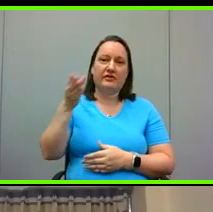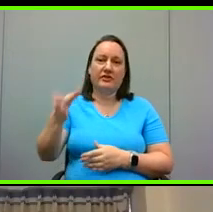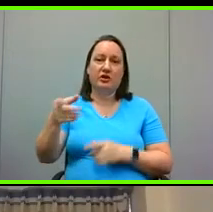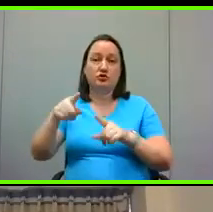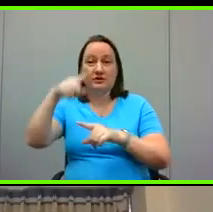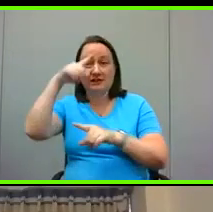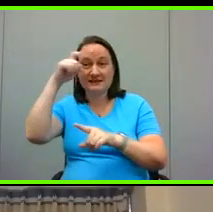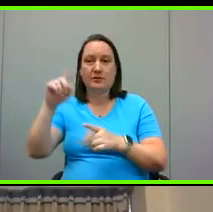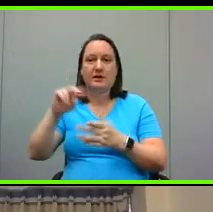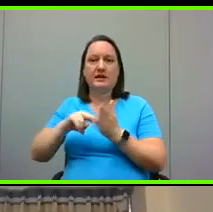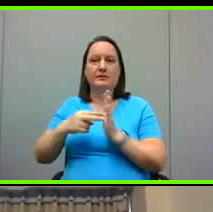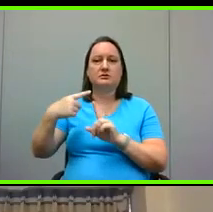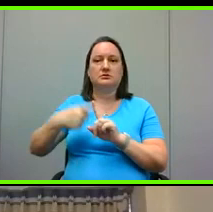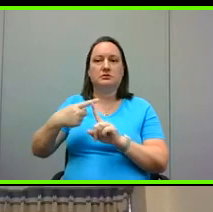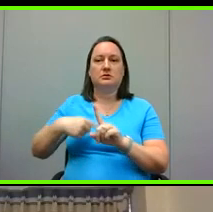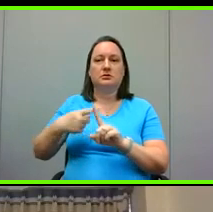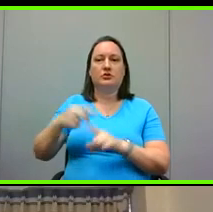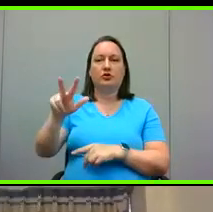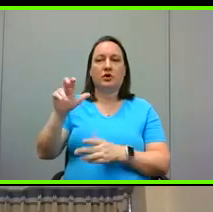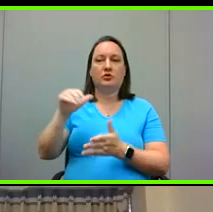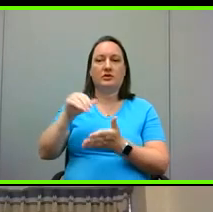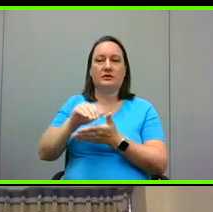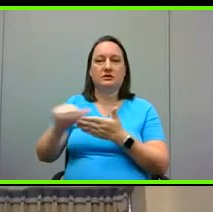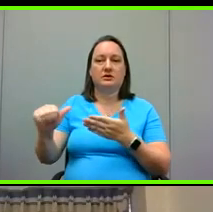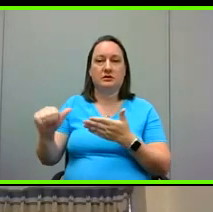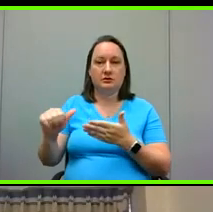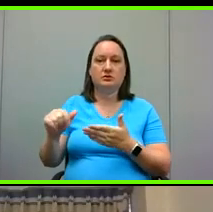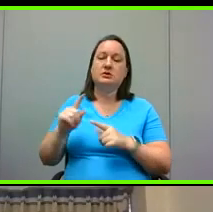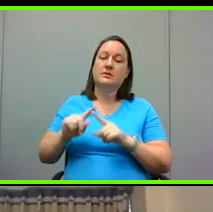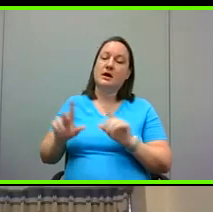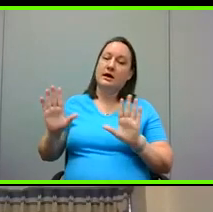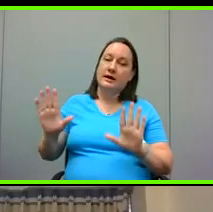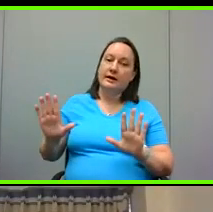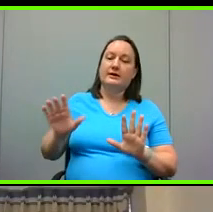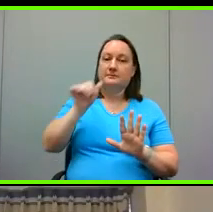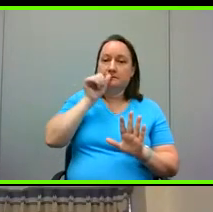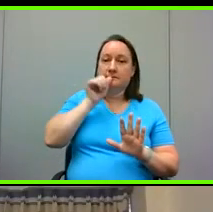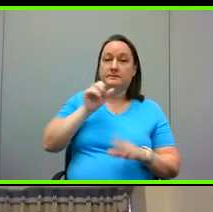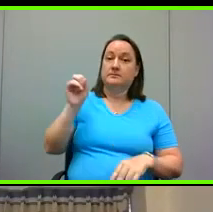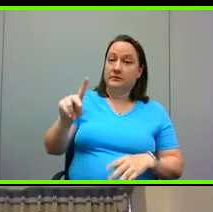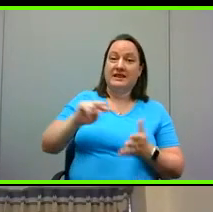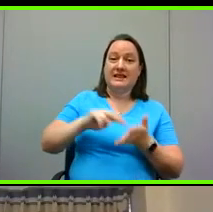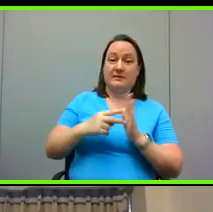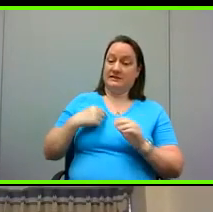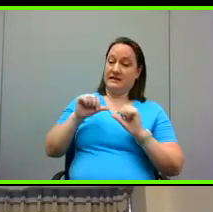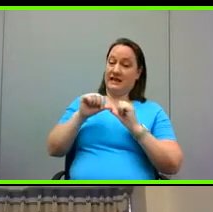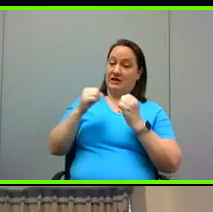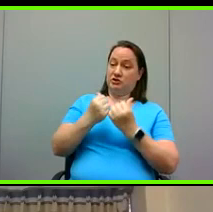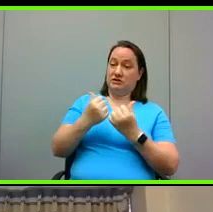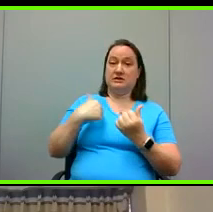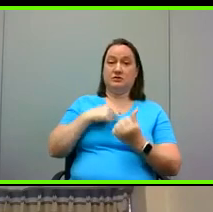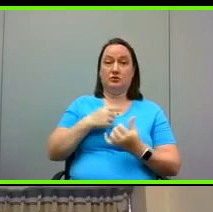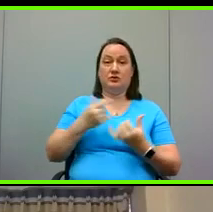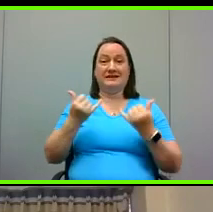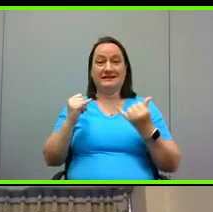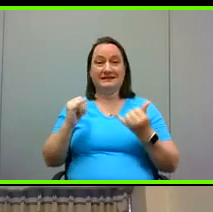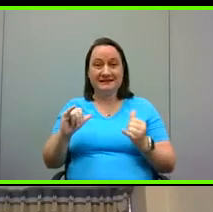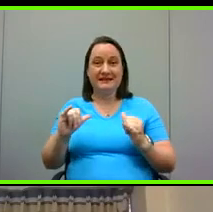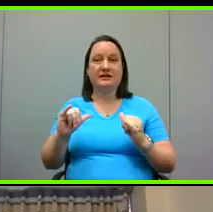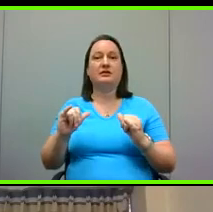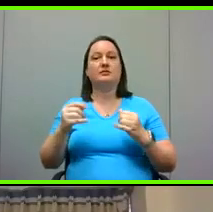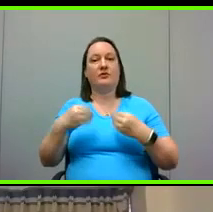$300,000 contribution from WWRC. But that's okay, because that means that we're in the agency are still being able to provide